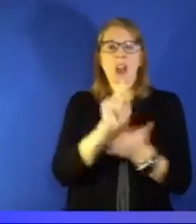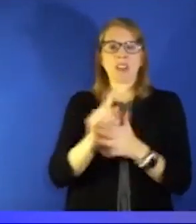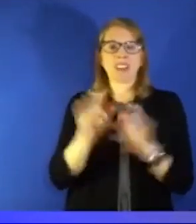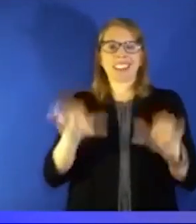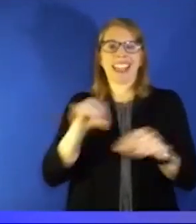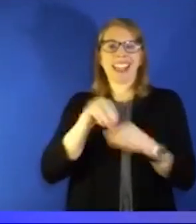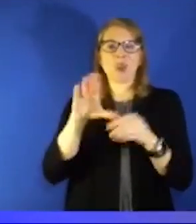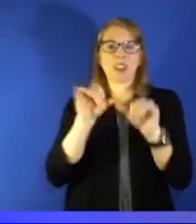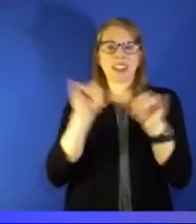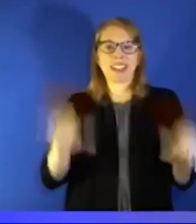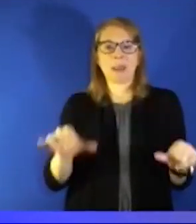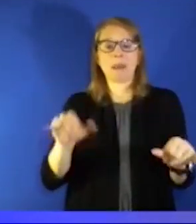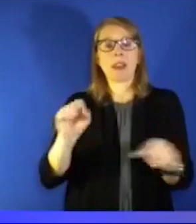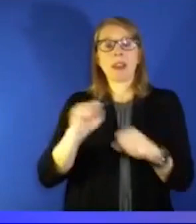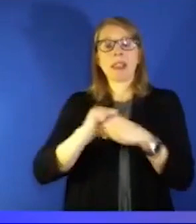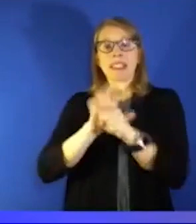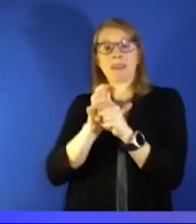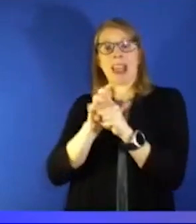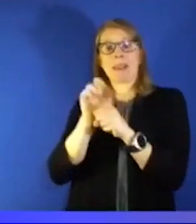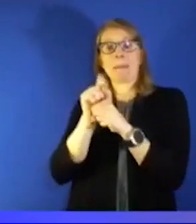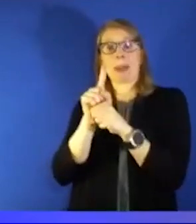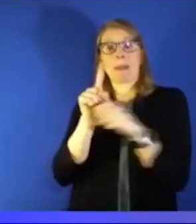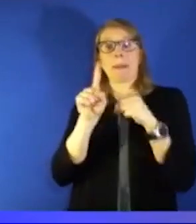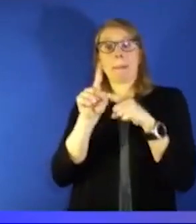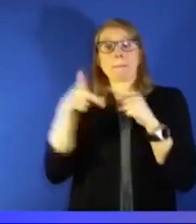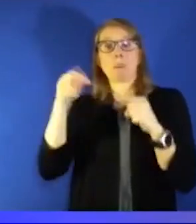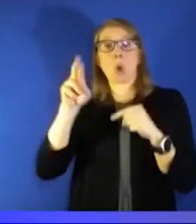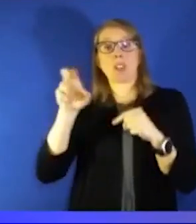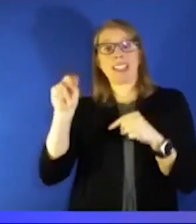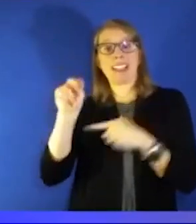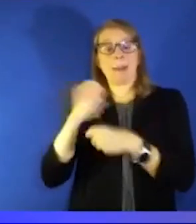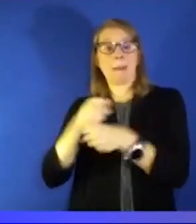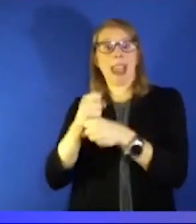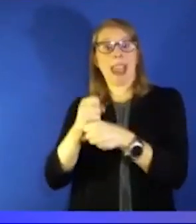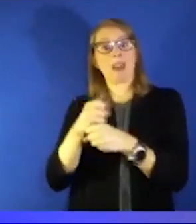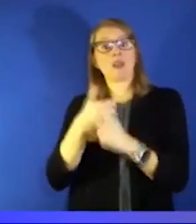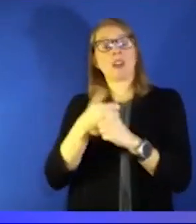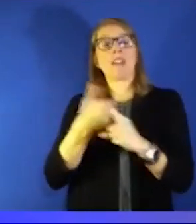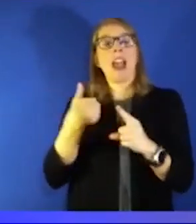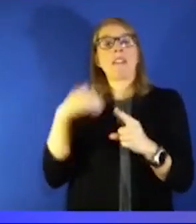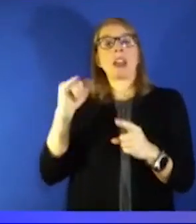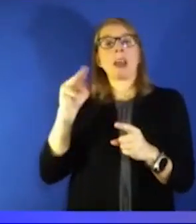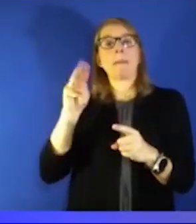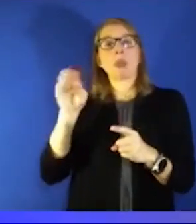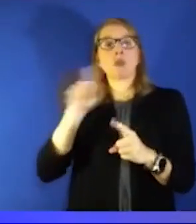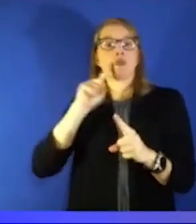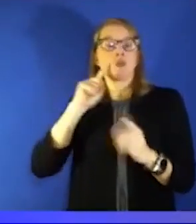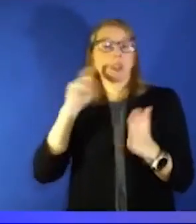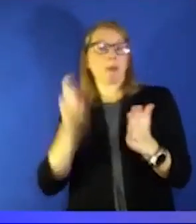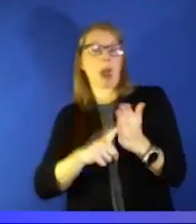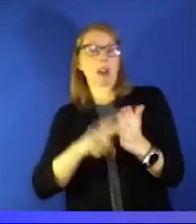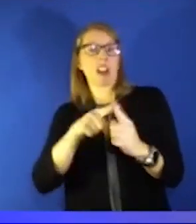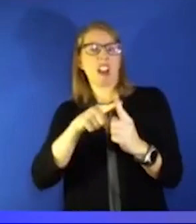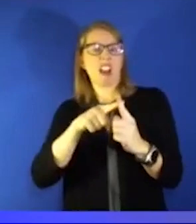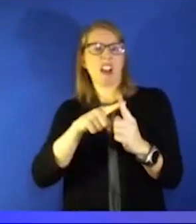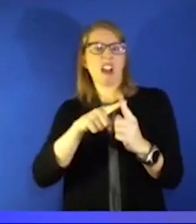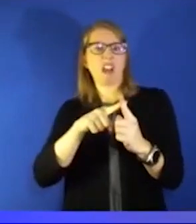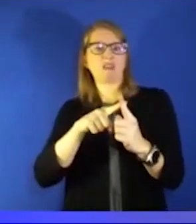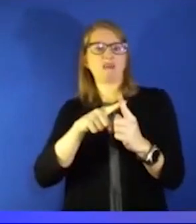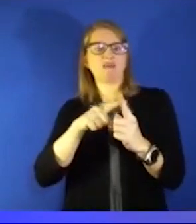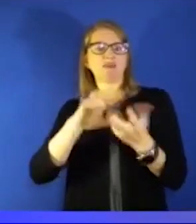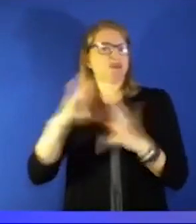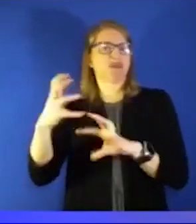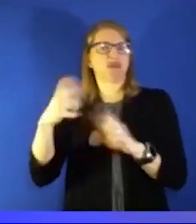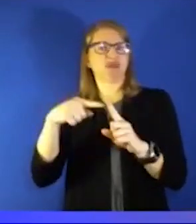that's made that you have the immune response to is recognized as a foreign protein, and that's why you have a sore arm after